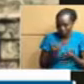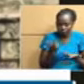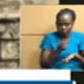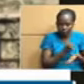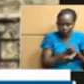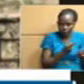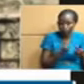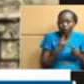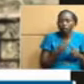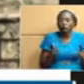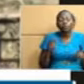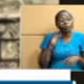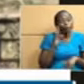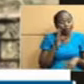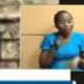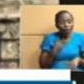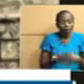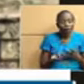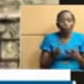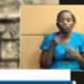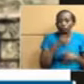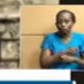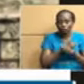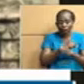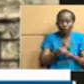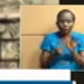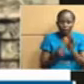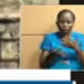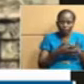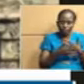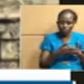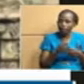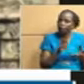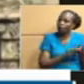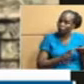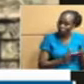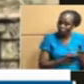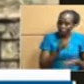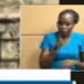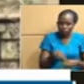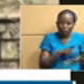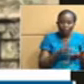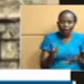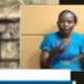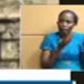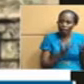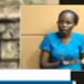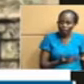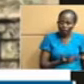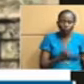lack of social protection laws on the quality of machinery they're using. Someone buys a heavy-duty